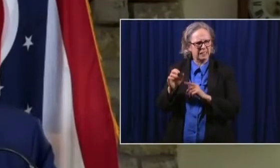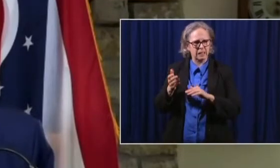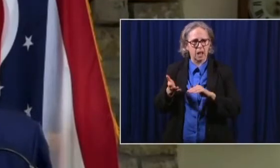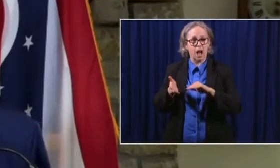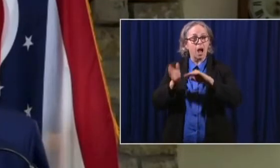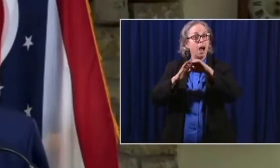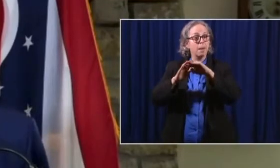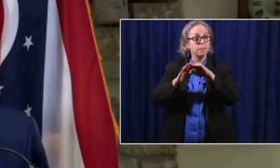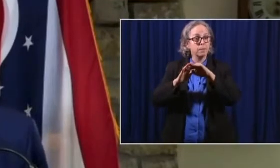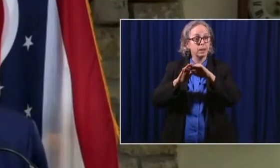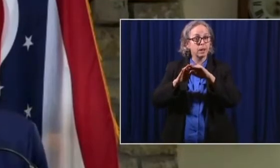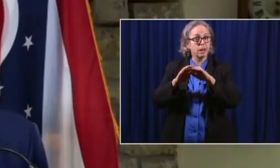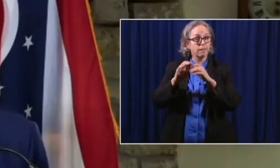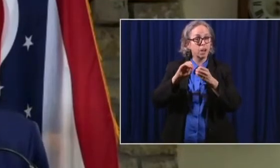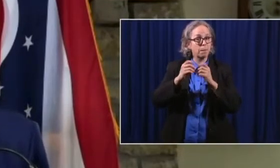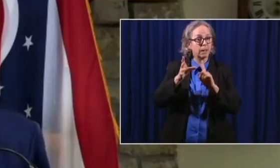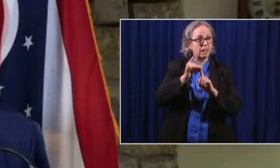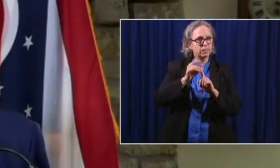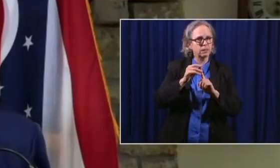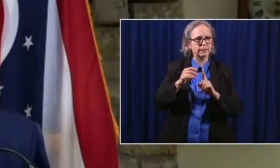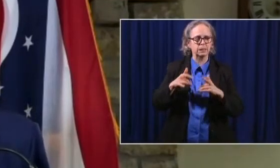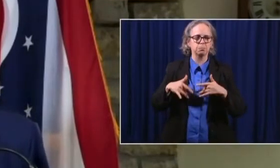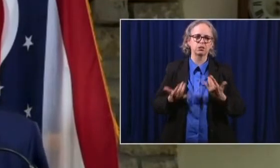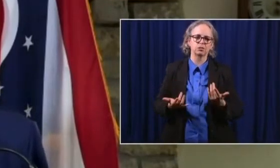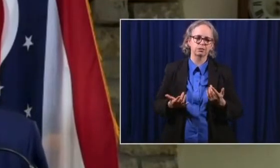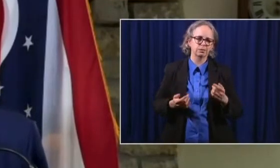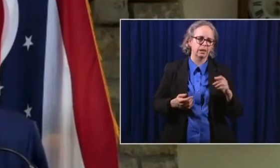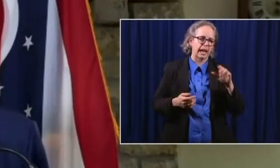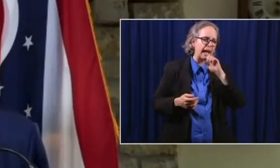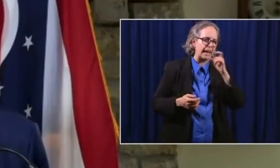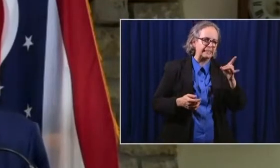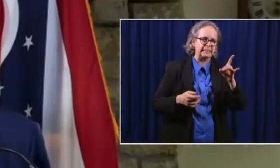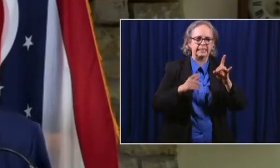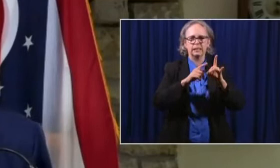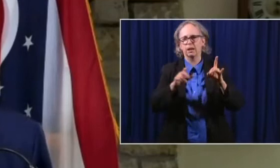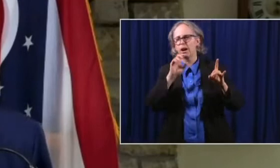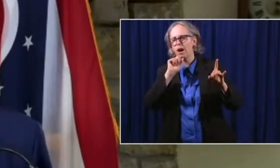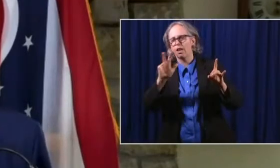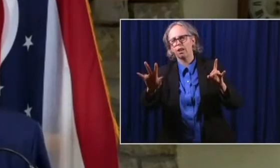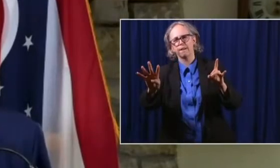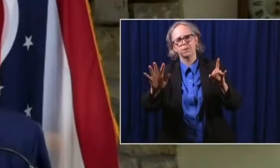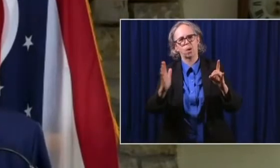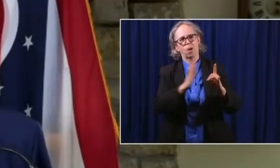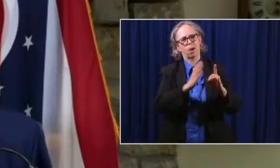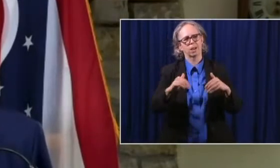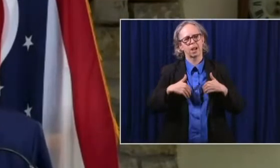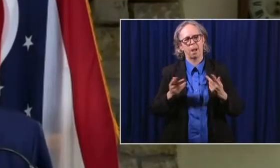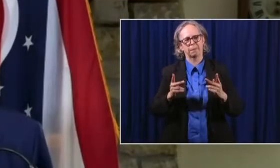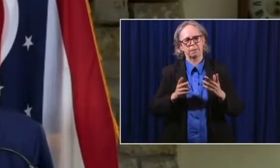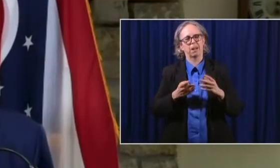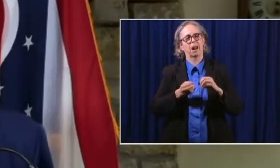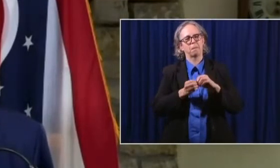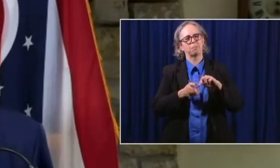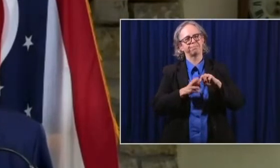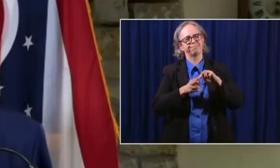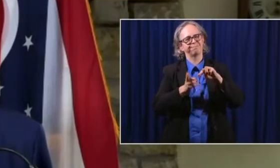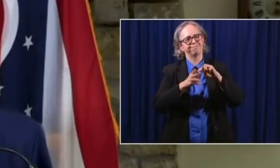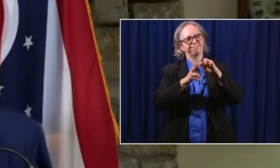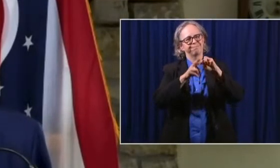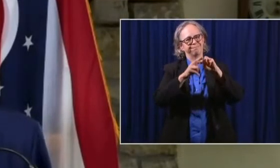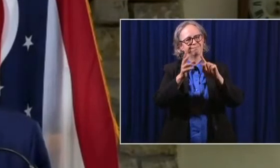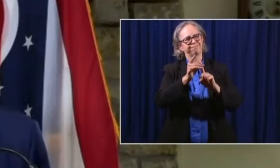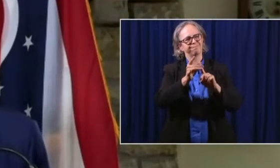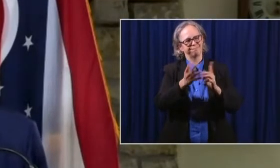to 35. We're certainly seeing those numbers go up as a percentage. So that remains